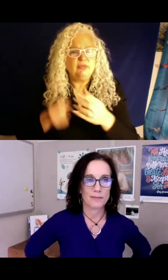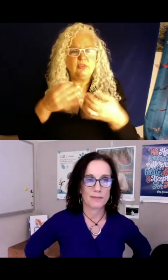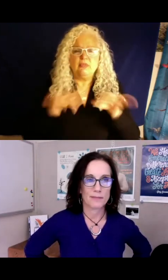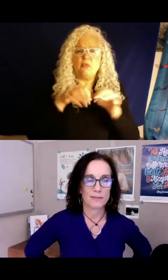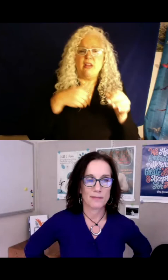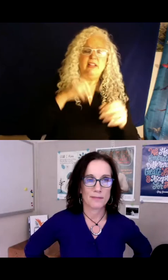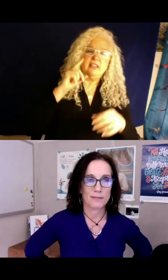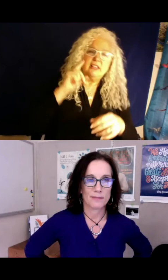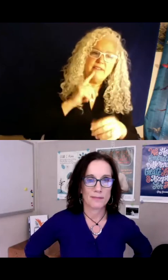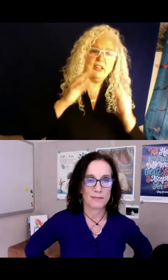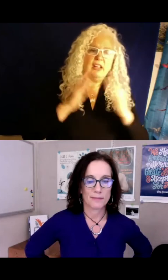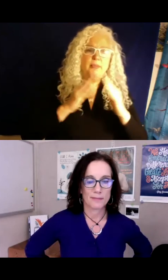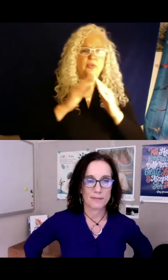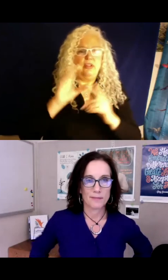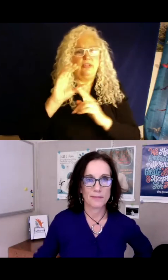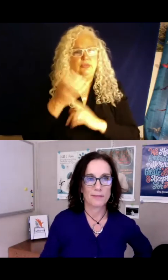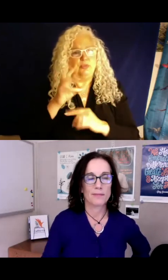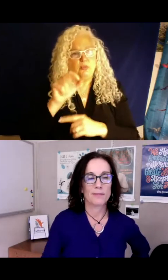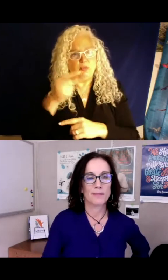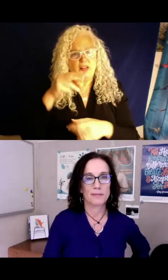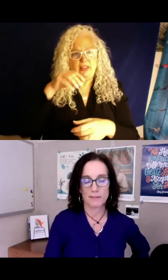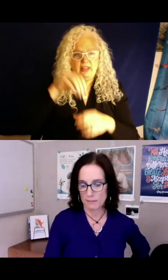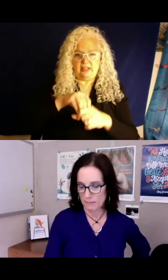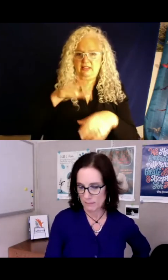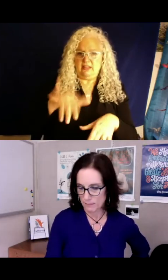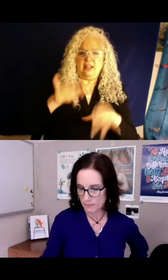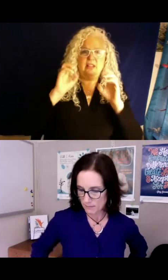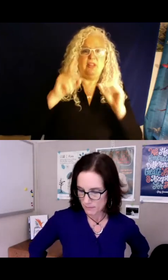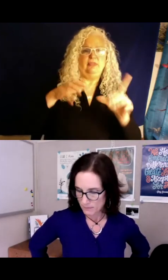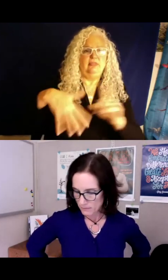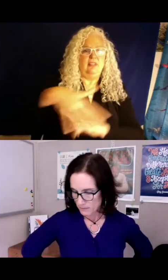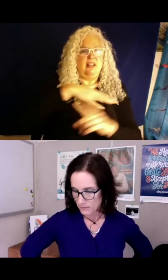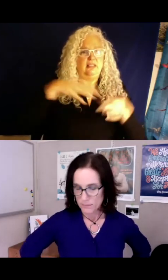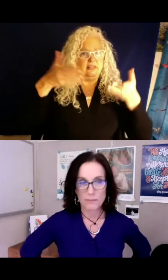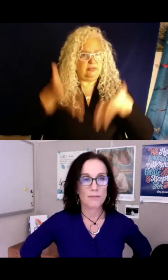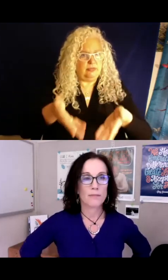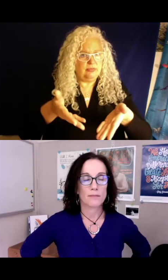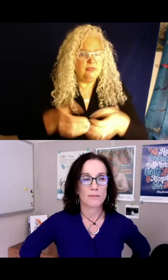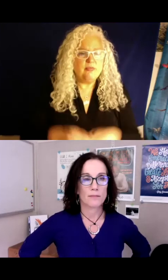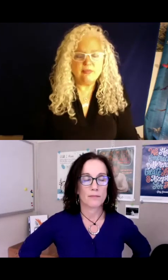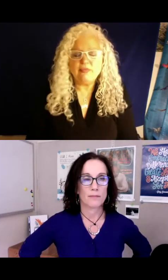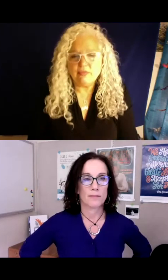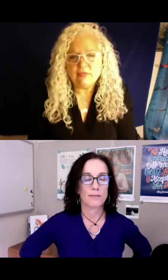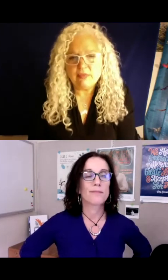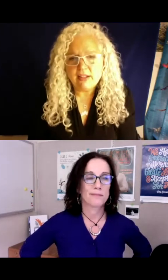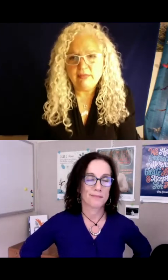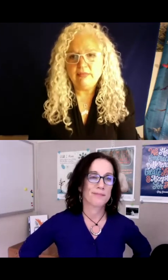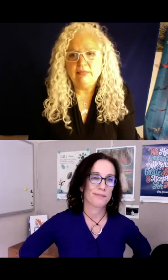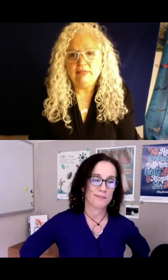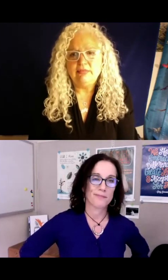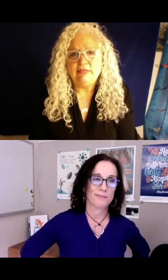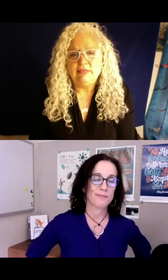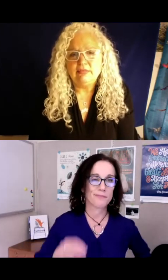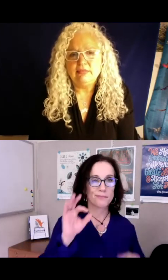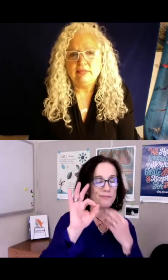tools to provide for their children. And those are, big gaps that are provided within the deaf community